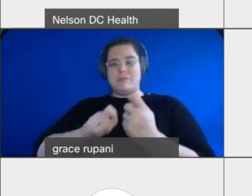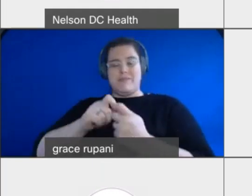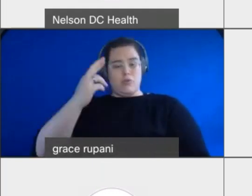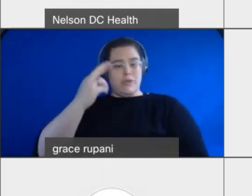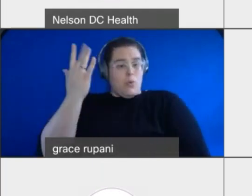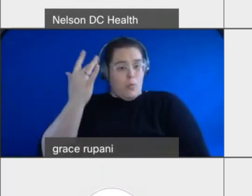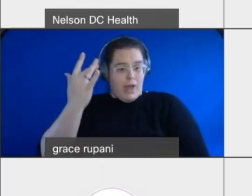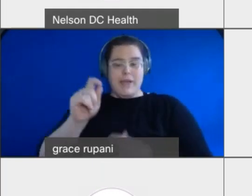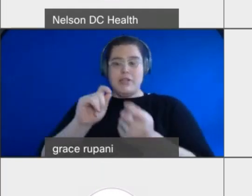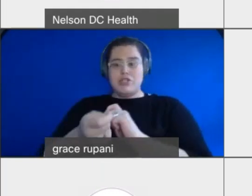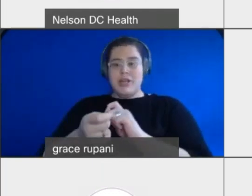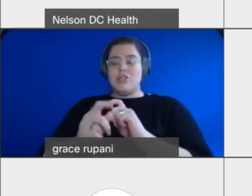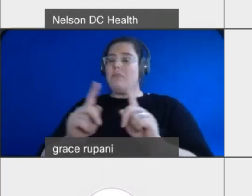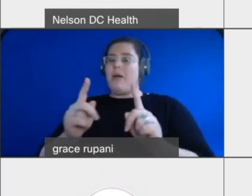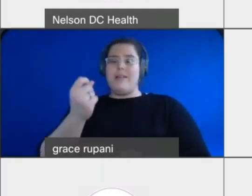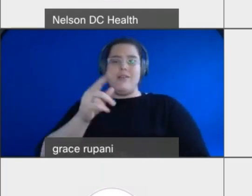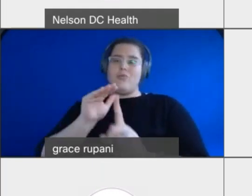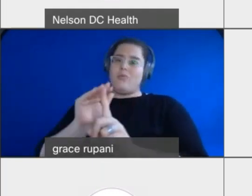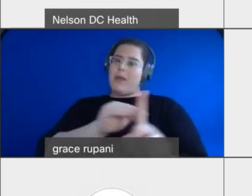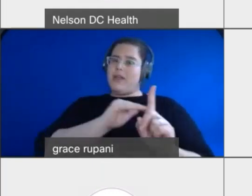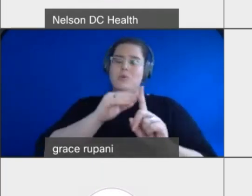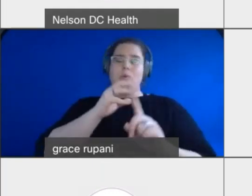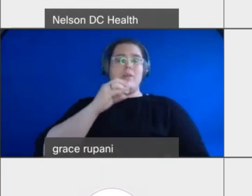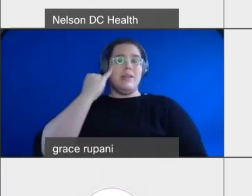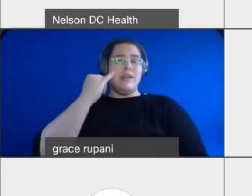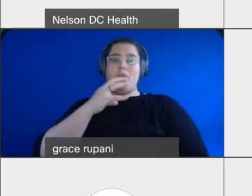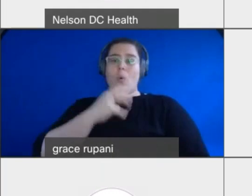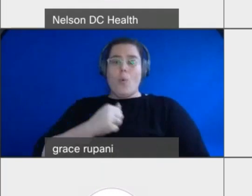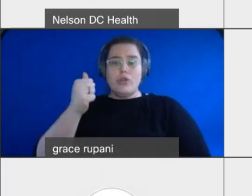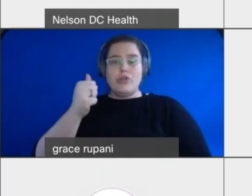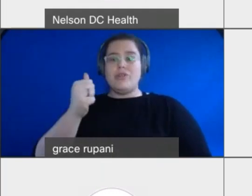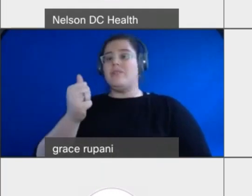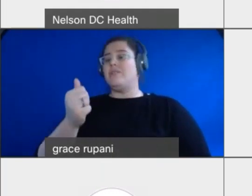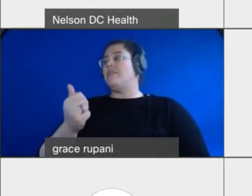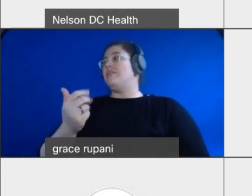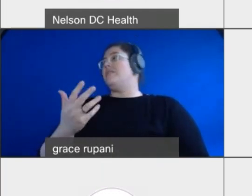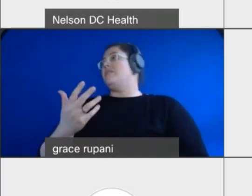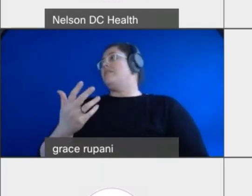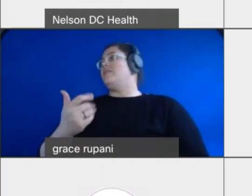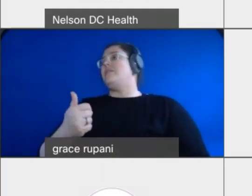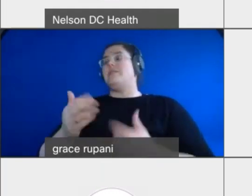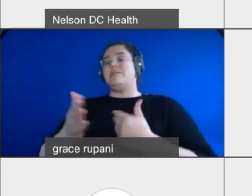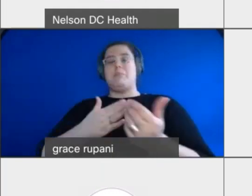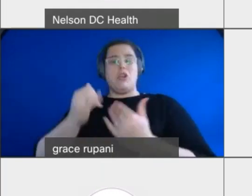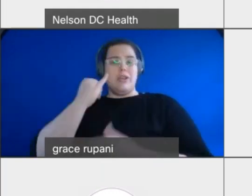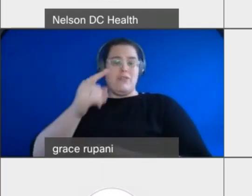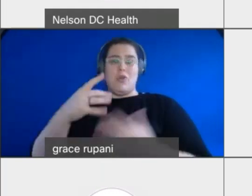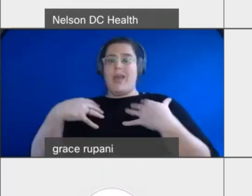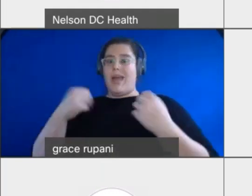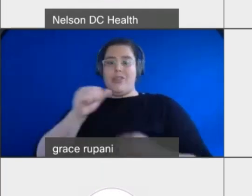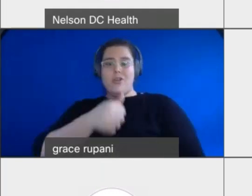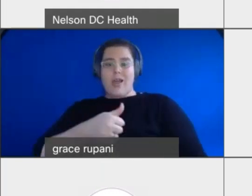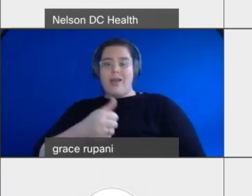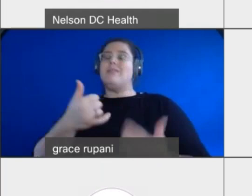older you are, no matter how healthy you are at this point, you are at a higher risk for